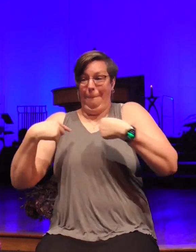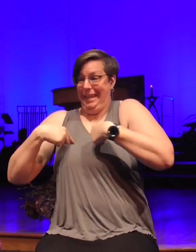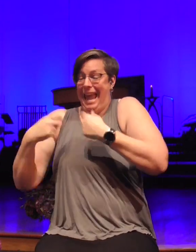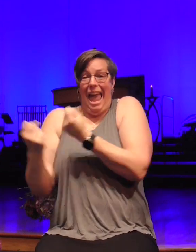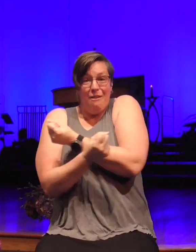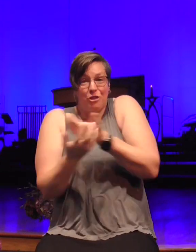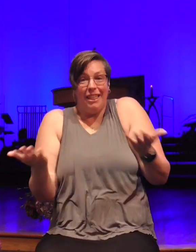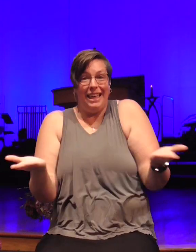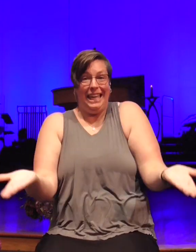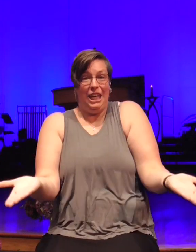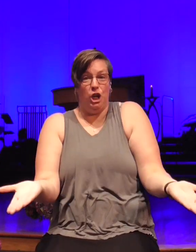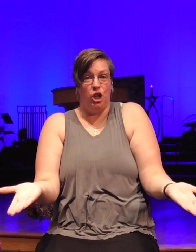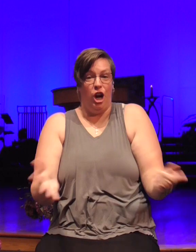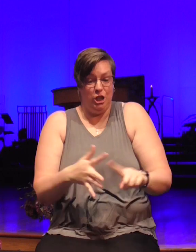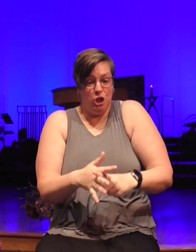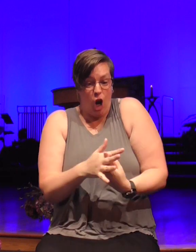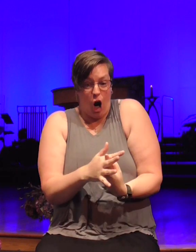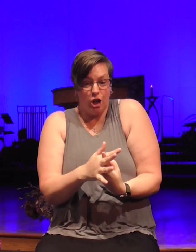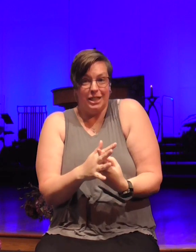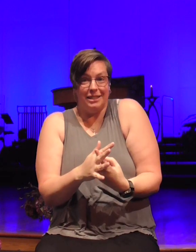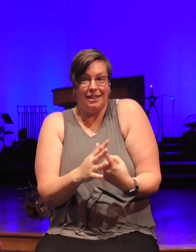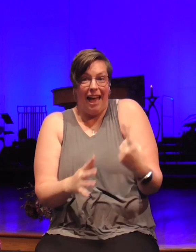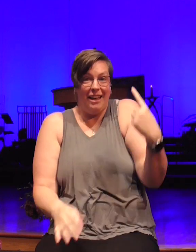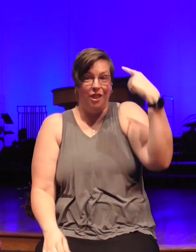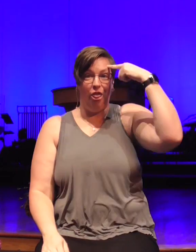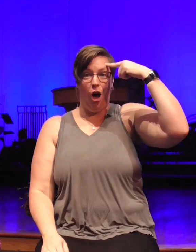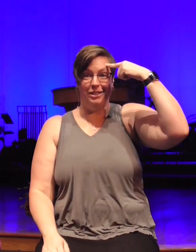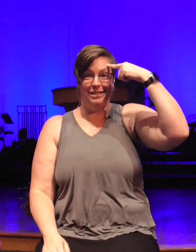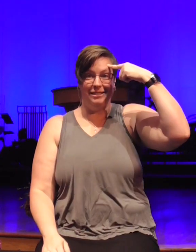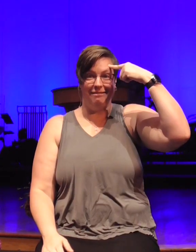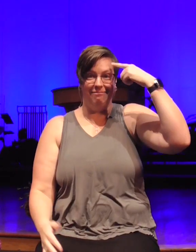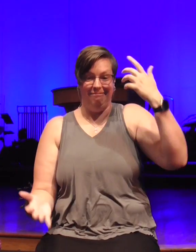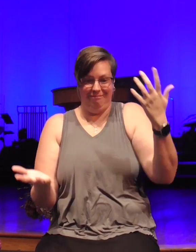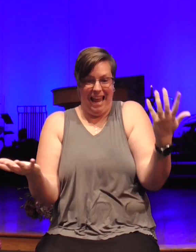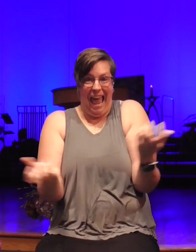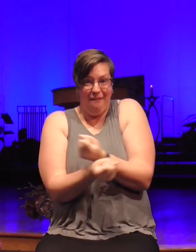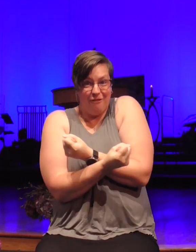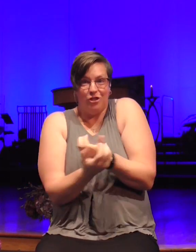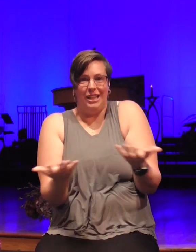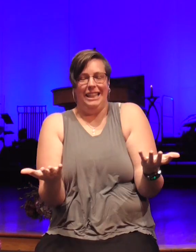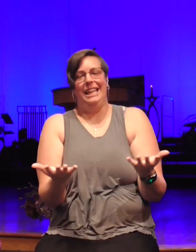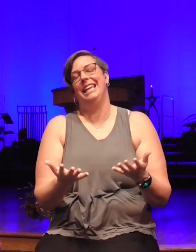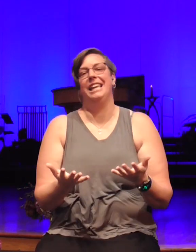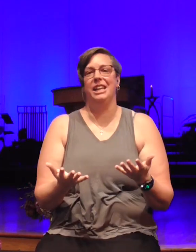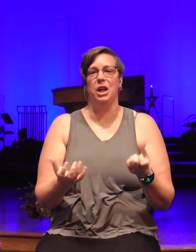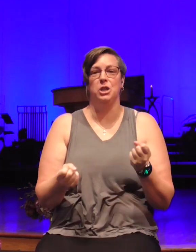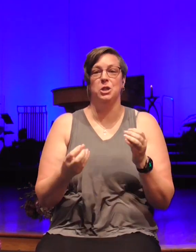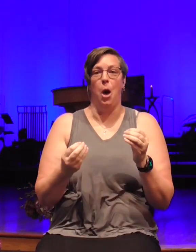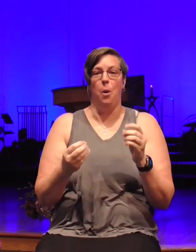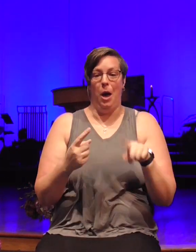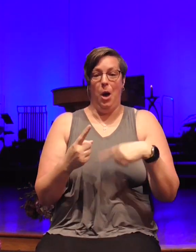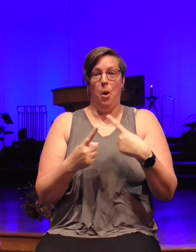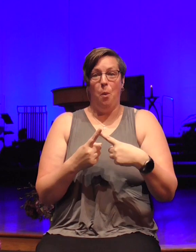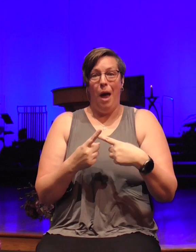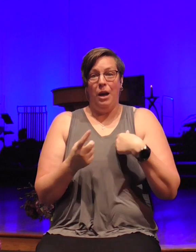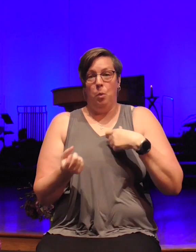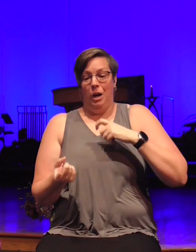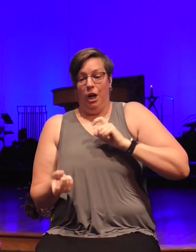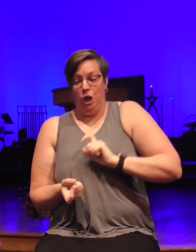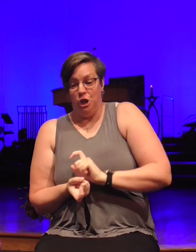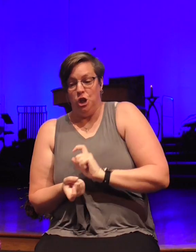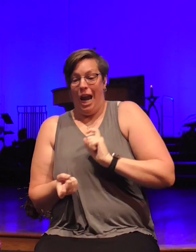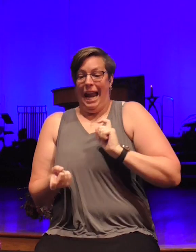Everything up here started out as a thought. Everything does. And so when we want to